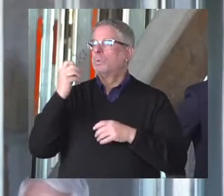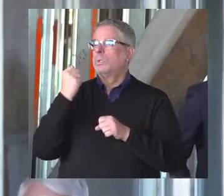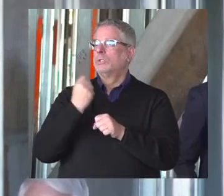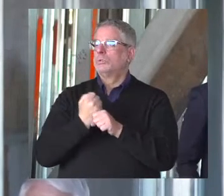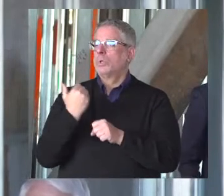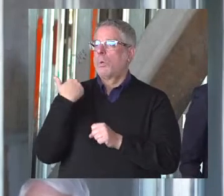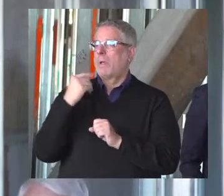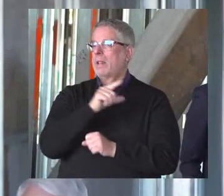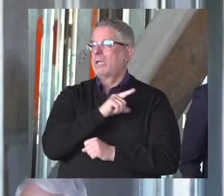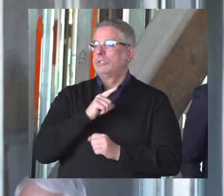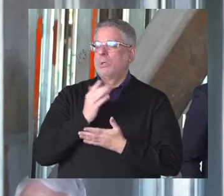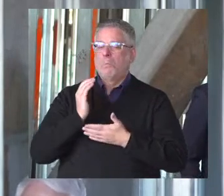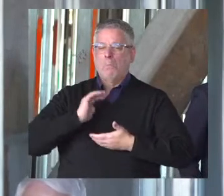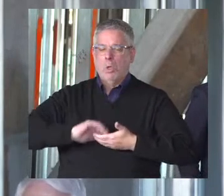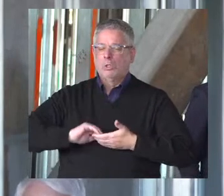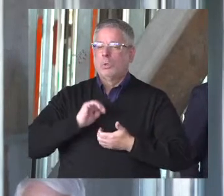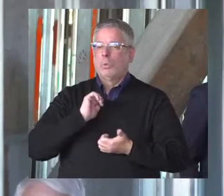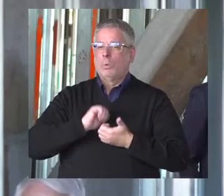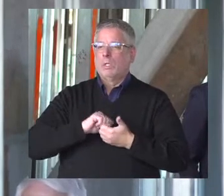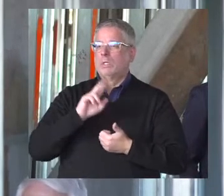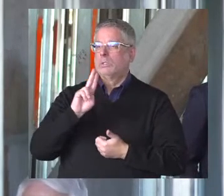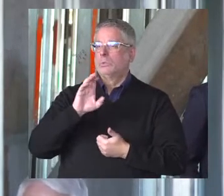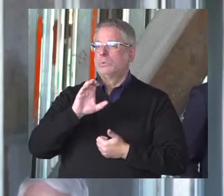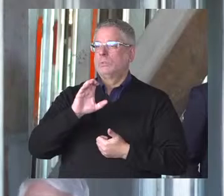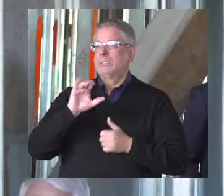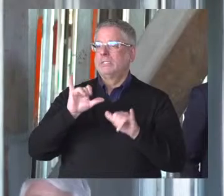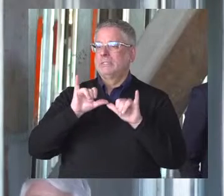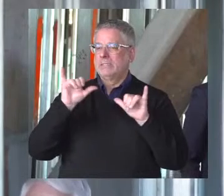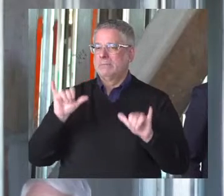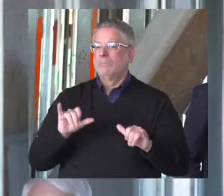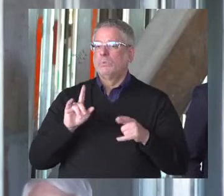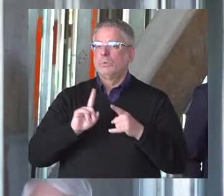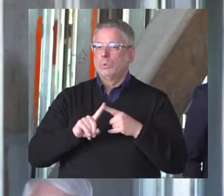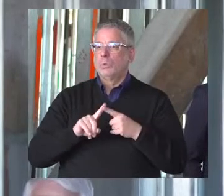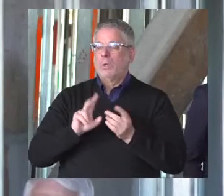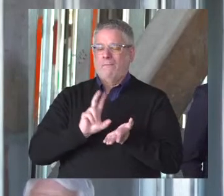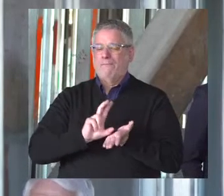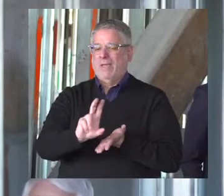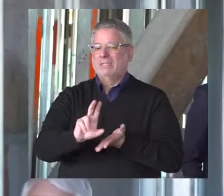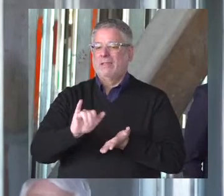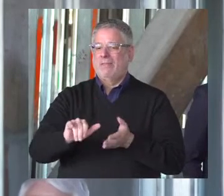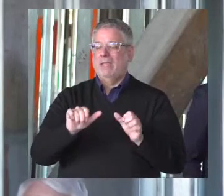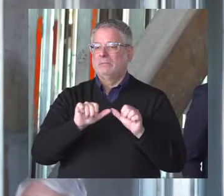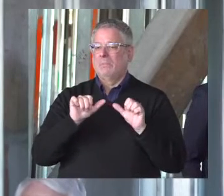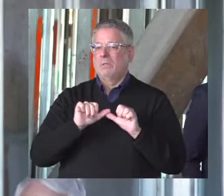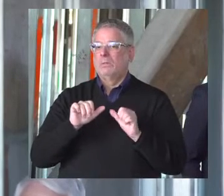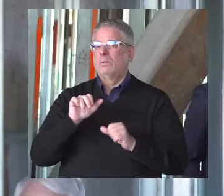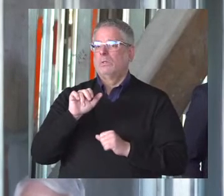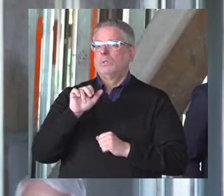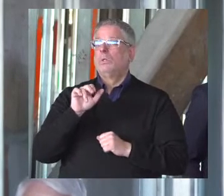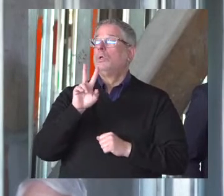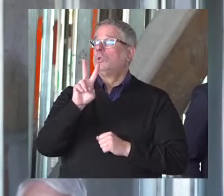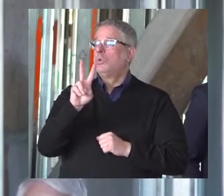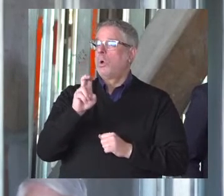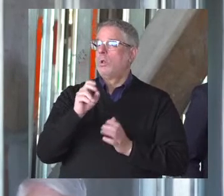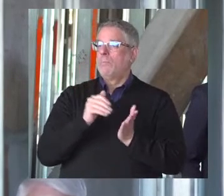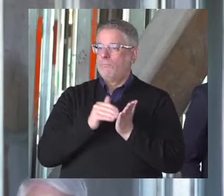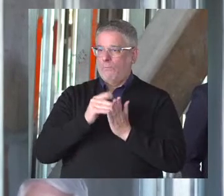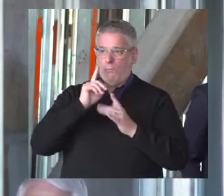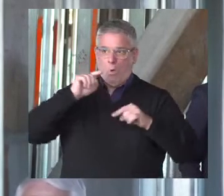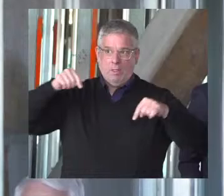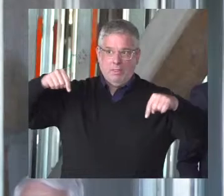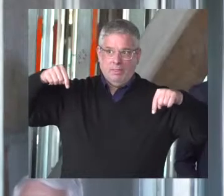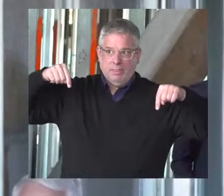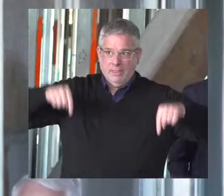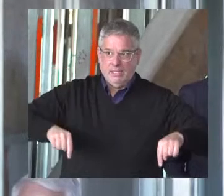by the legislature in partnership with UC System to invest in this space, but $200 million specifically For this for